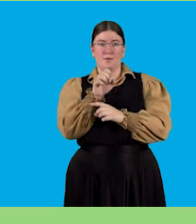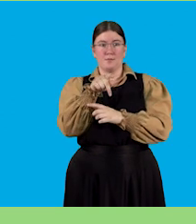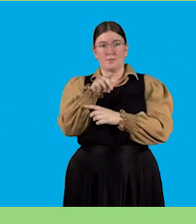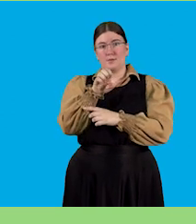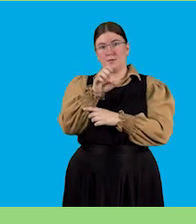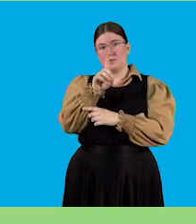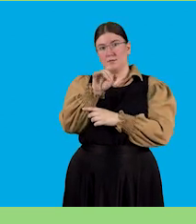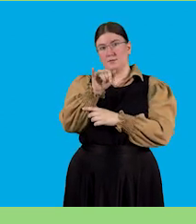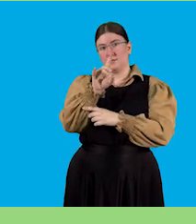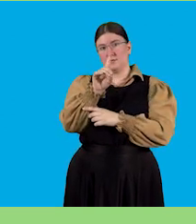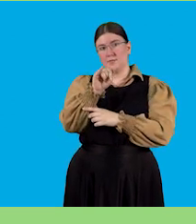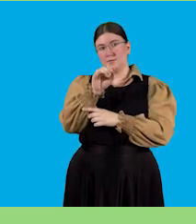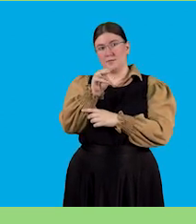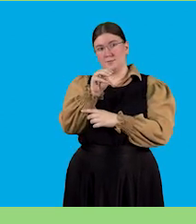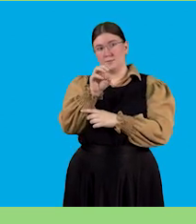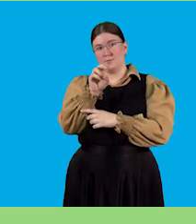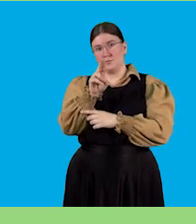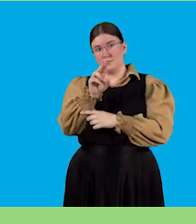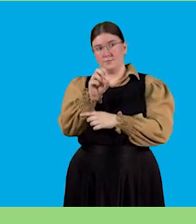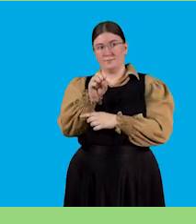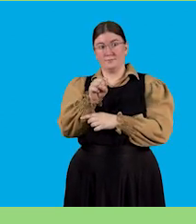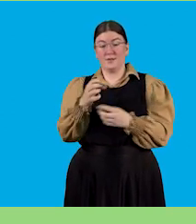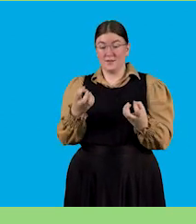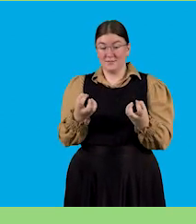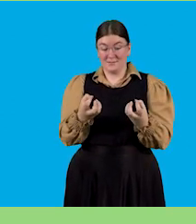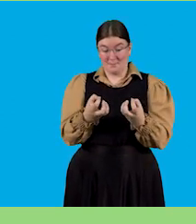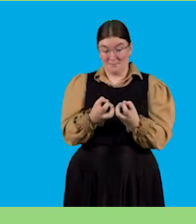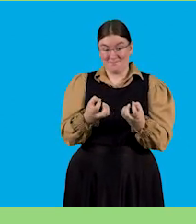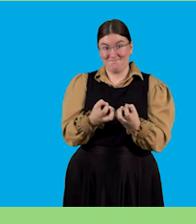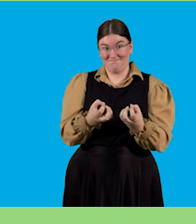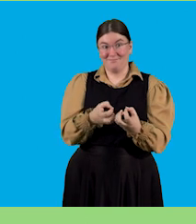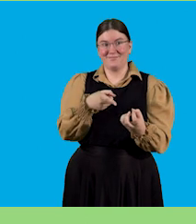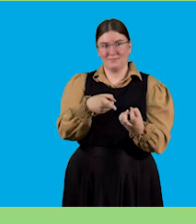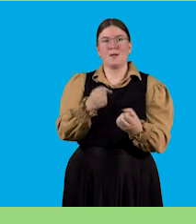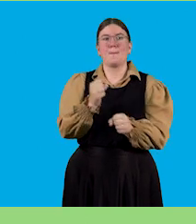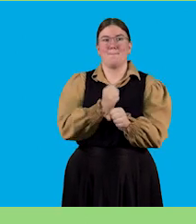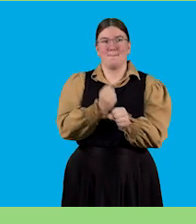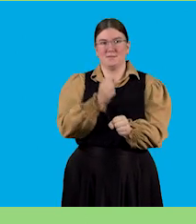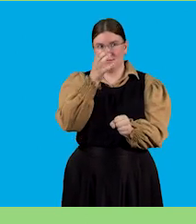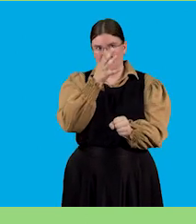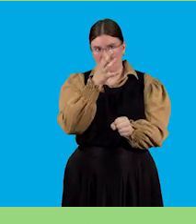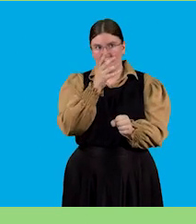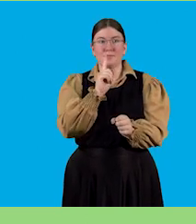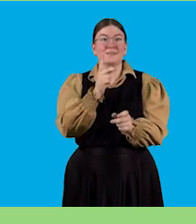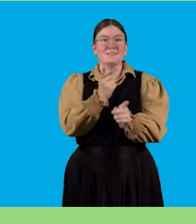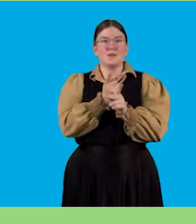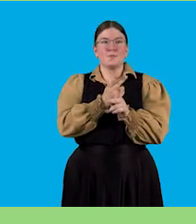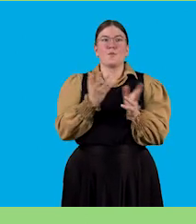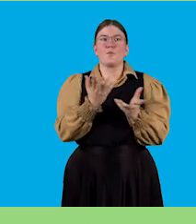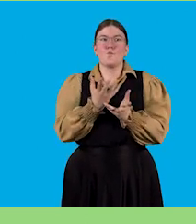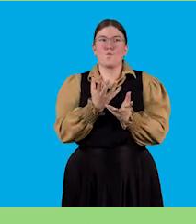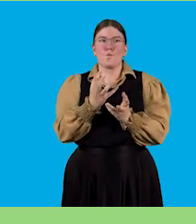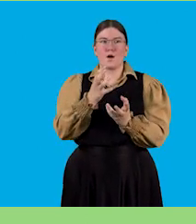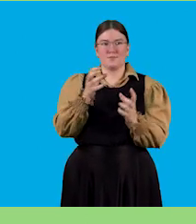epididymis. The sperm is produced in the testes, and then they are stored in the epididymis and then travel through the